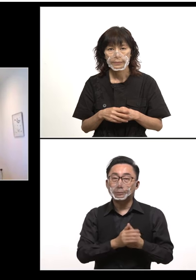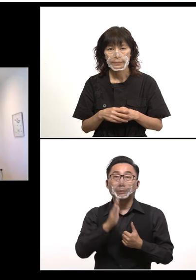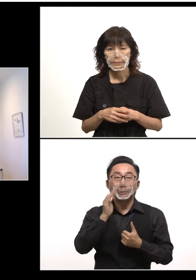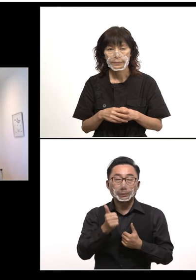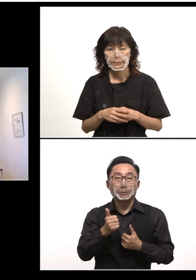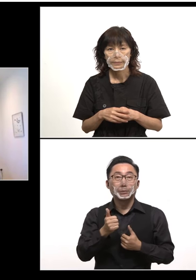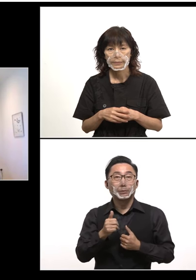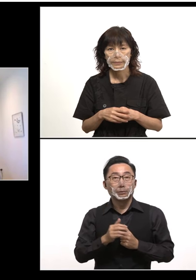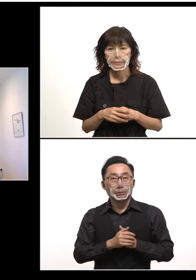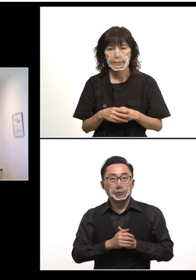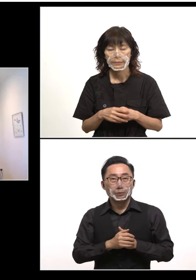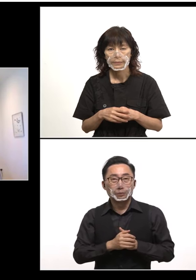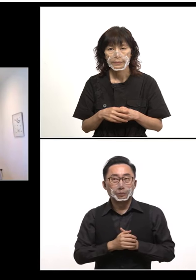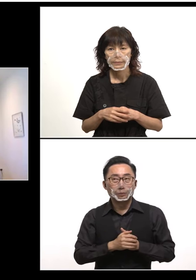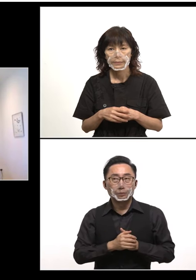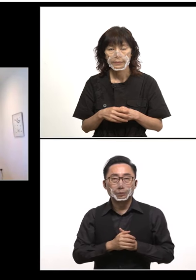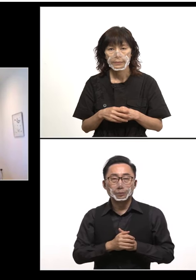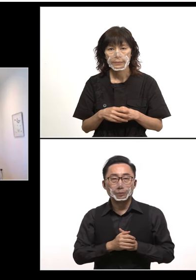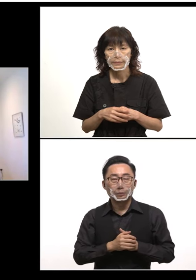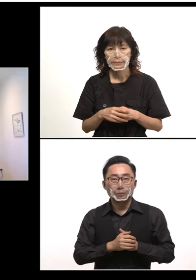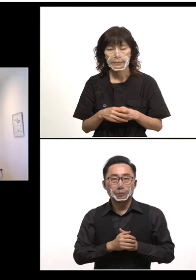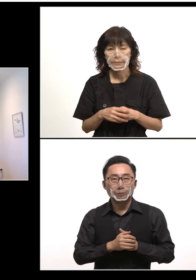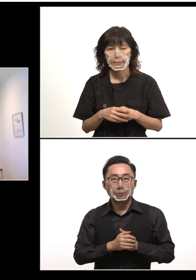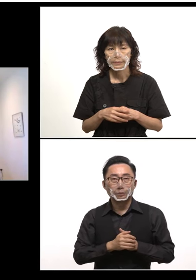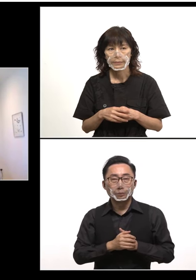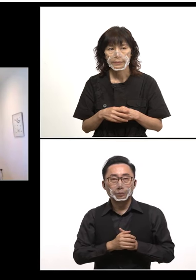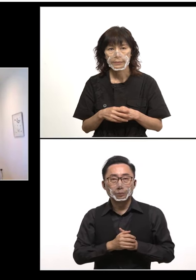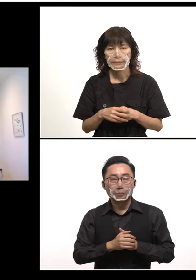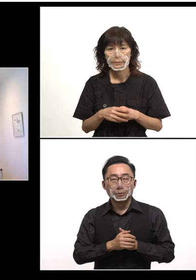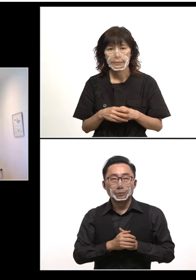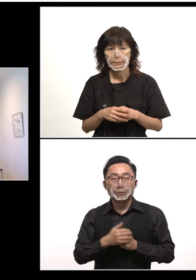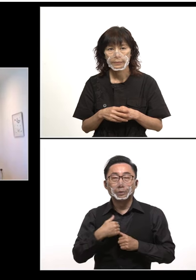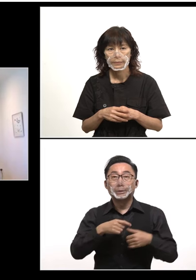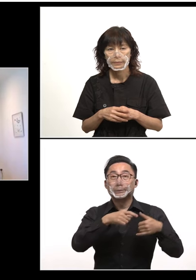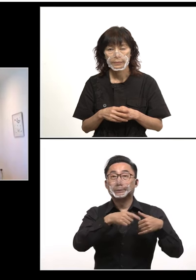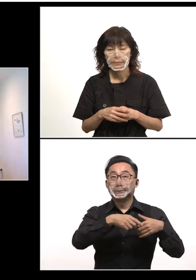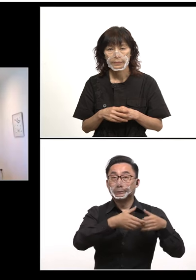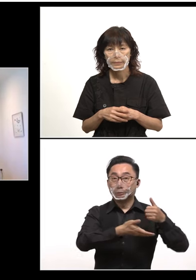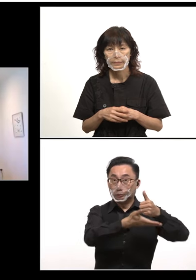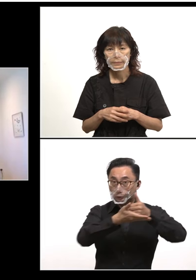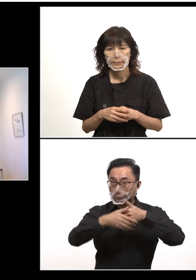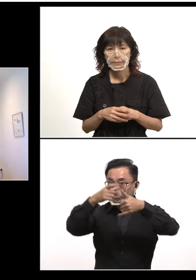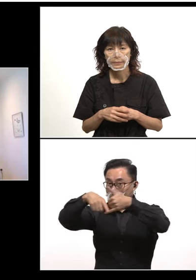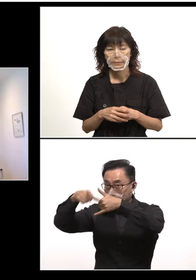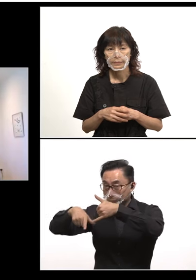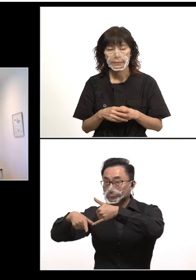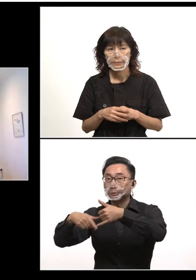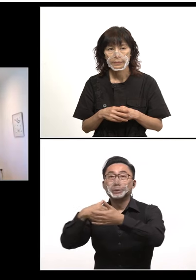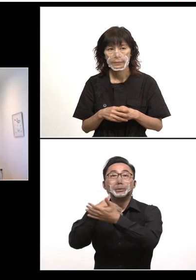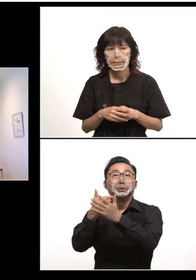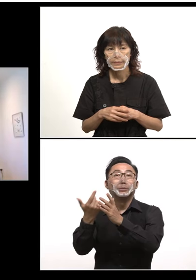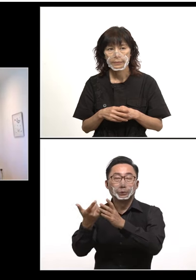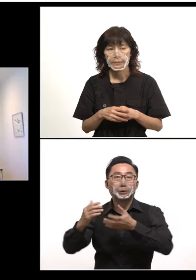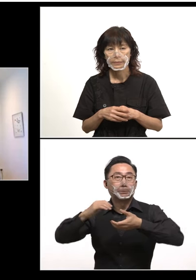work with many different people from different backgrounds, and in the future we will continue to do that. Yeah. Great. I